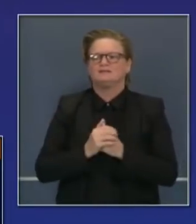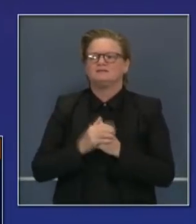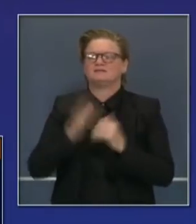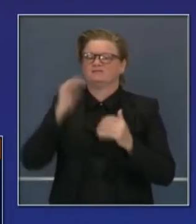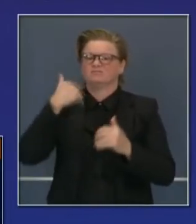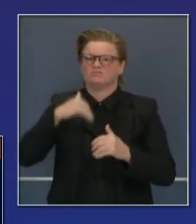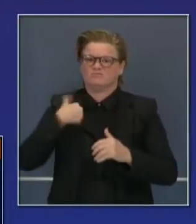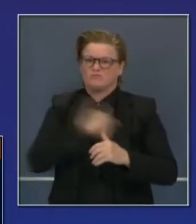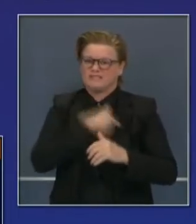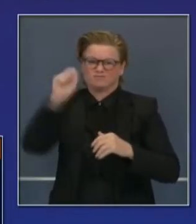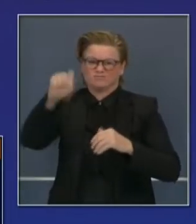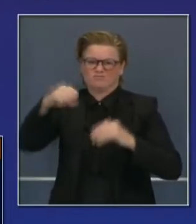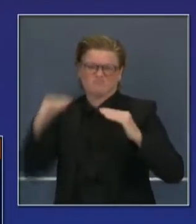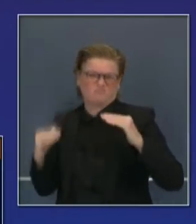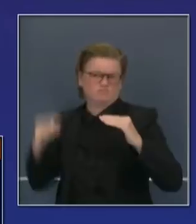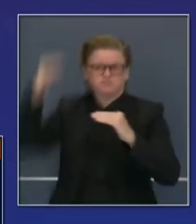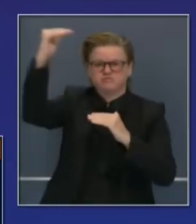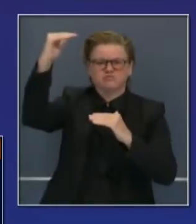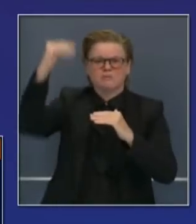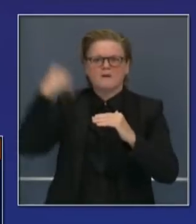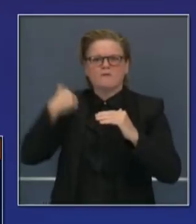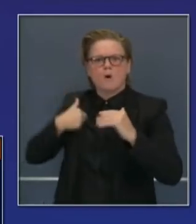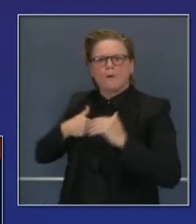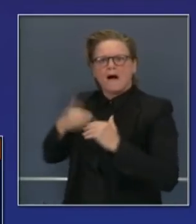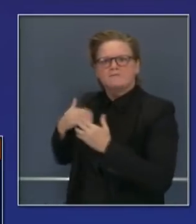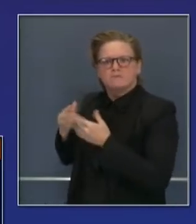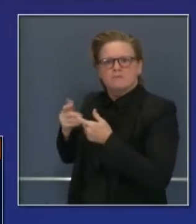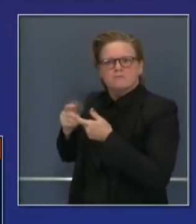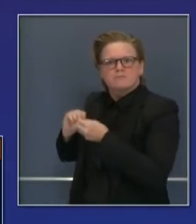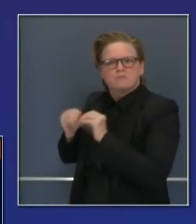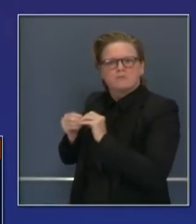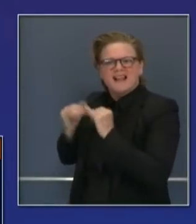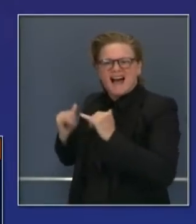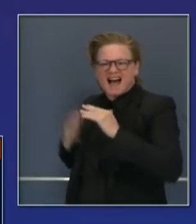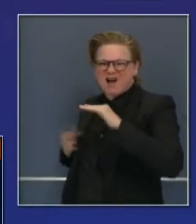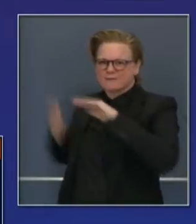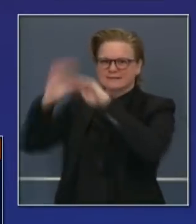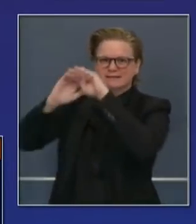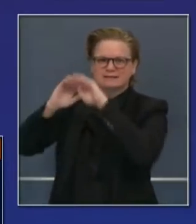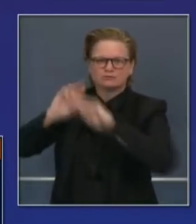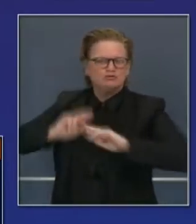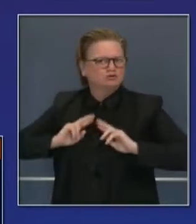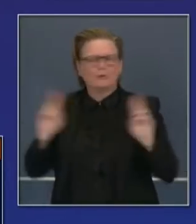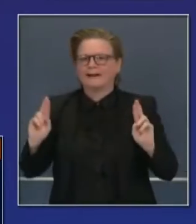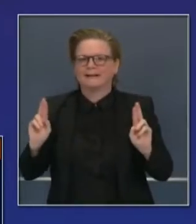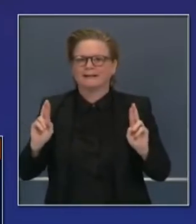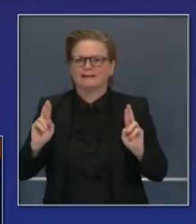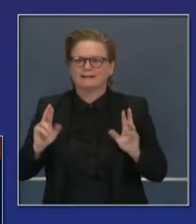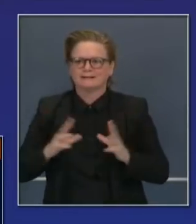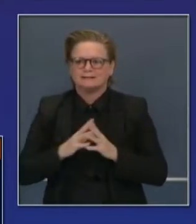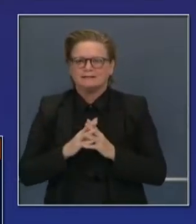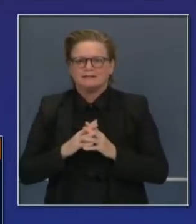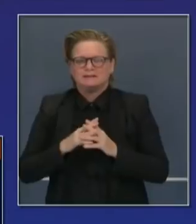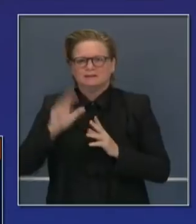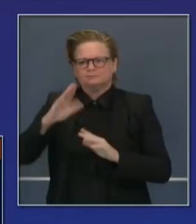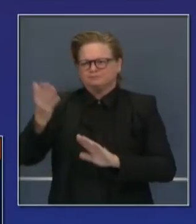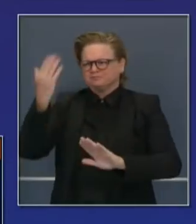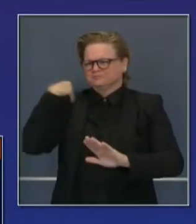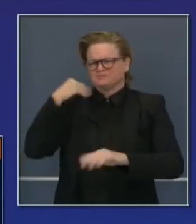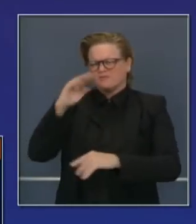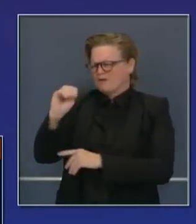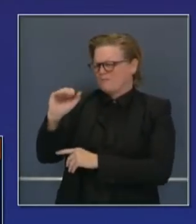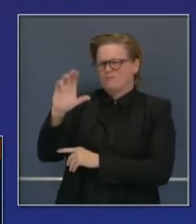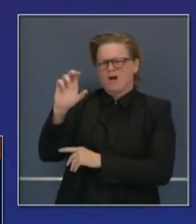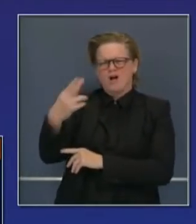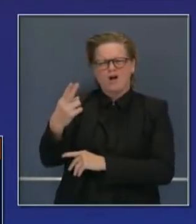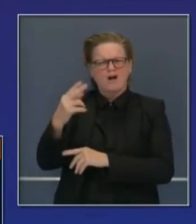available vent resources. And this is profoundly important. As you can recall, back in March and April, the issue of ventilators,